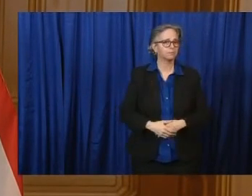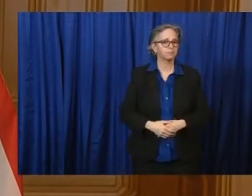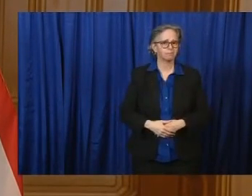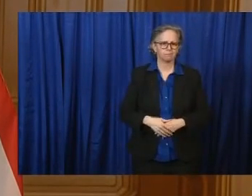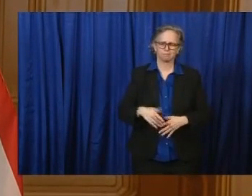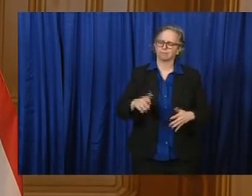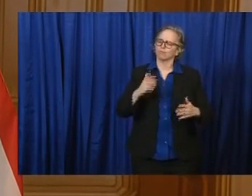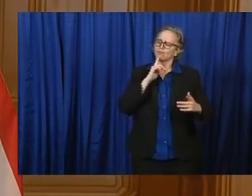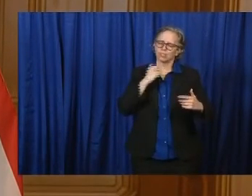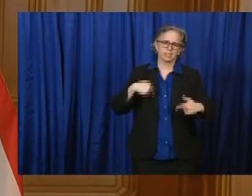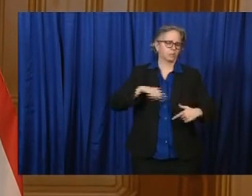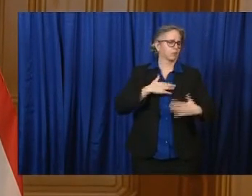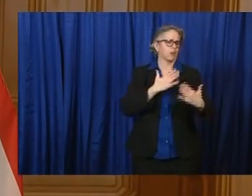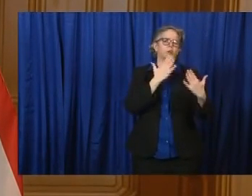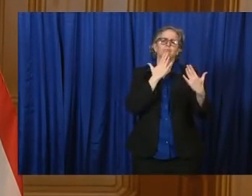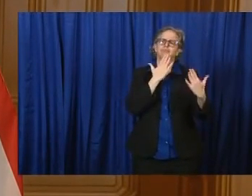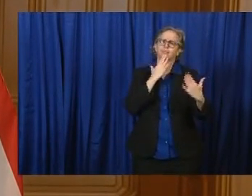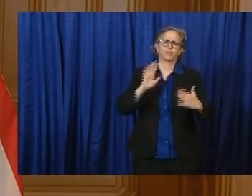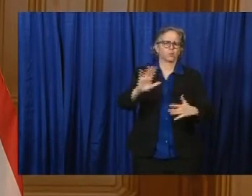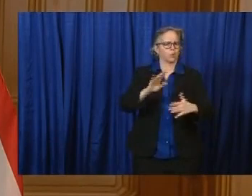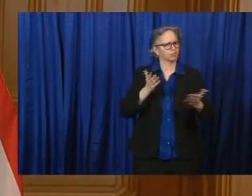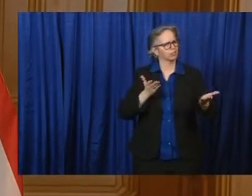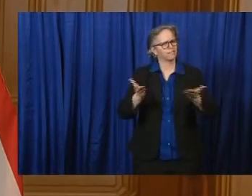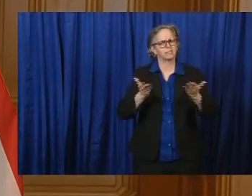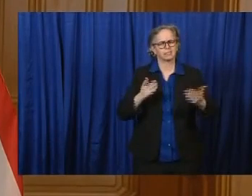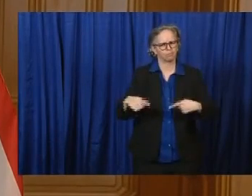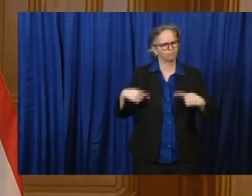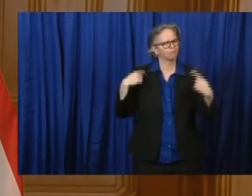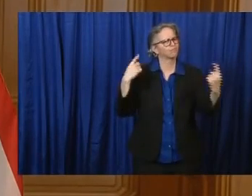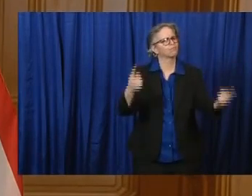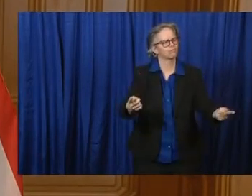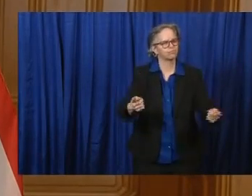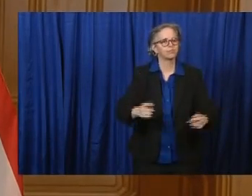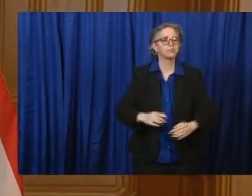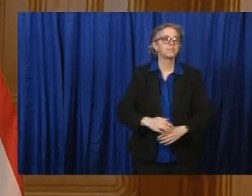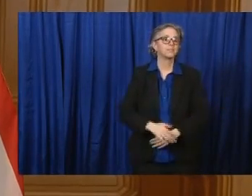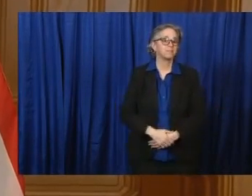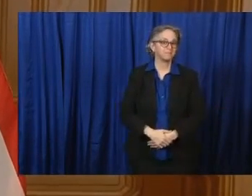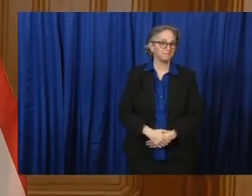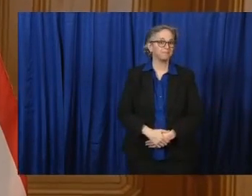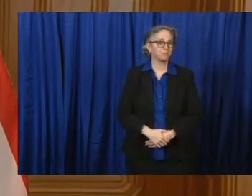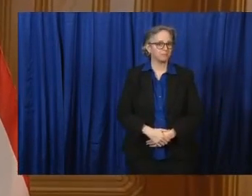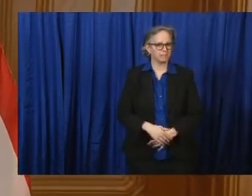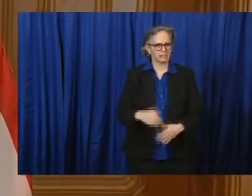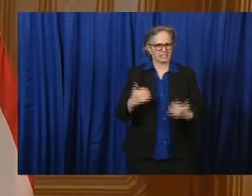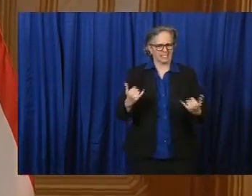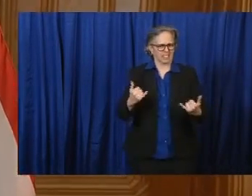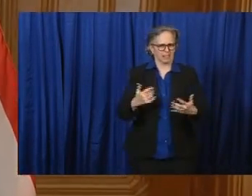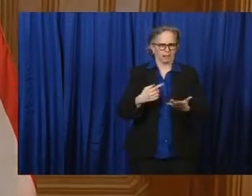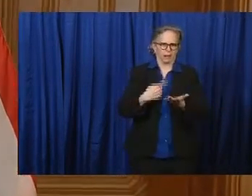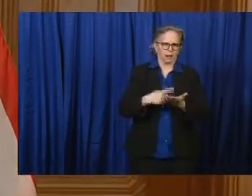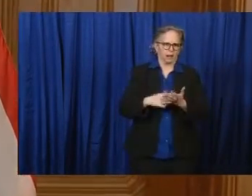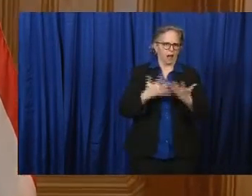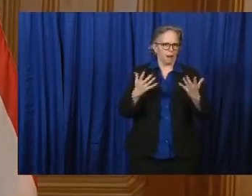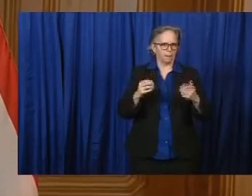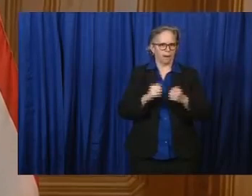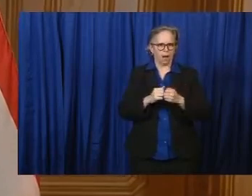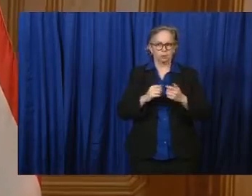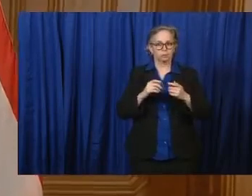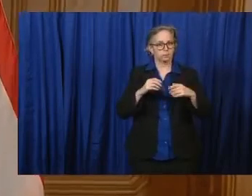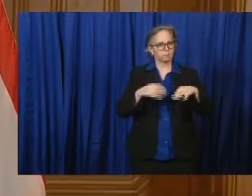grateful. We talk a lot about social distancing, and I think probably one of the hardest